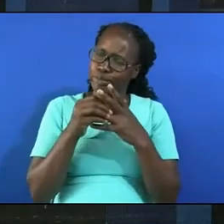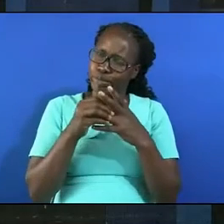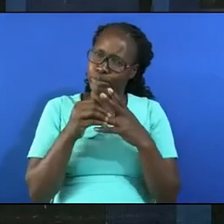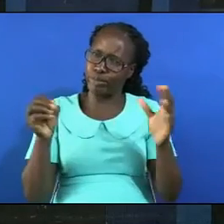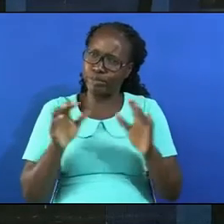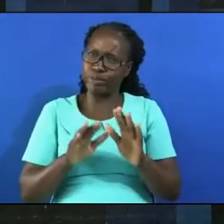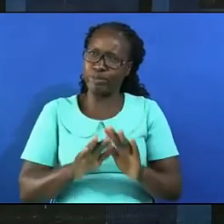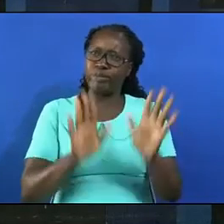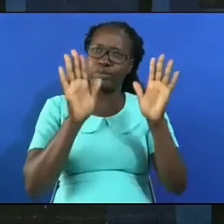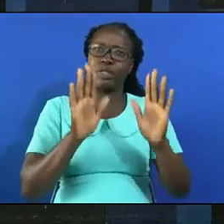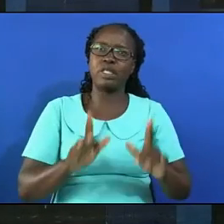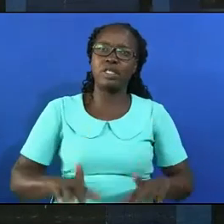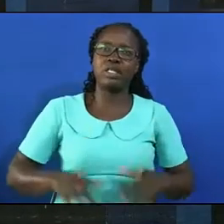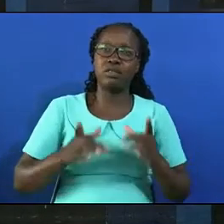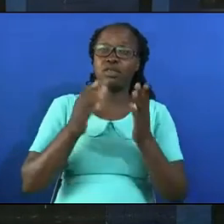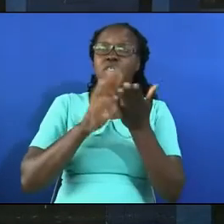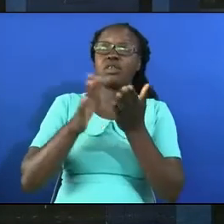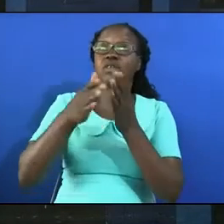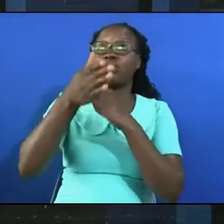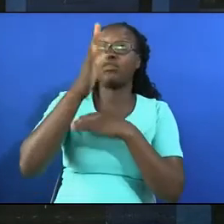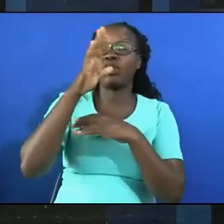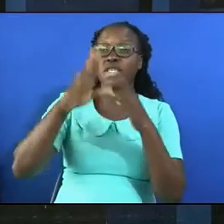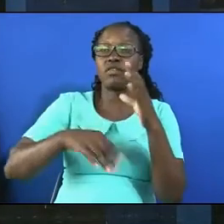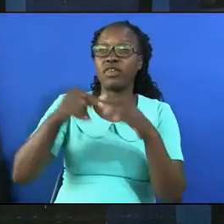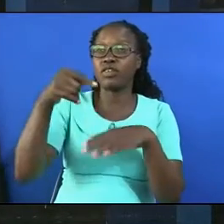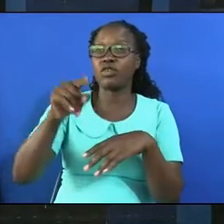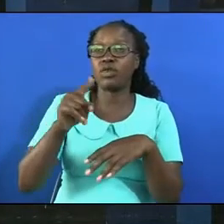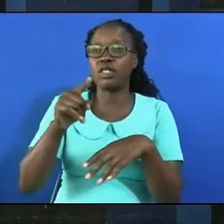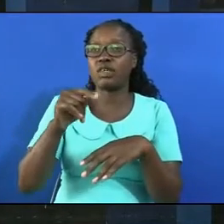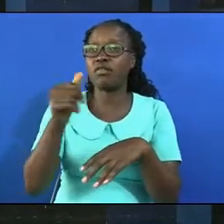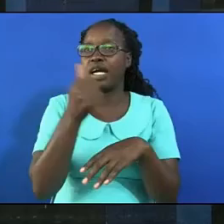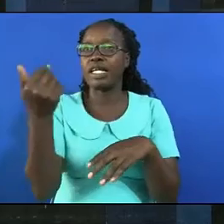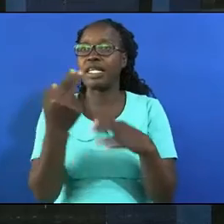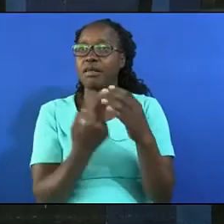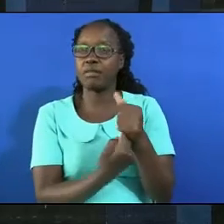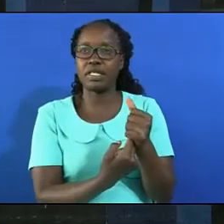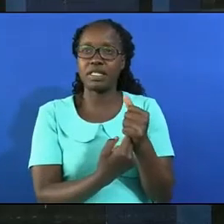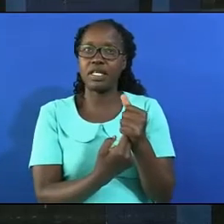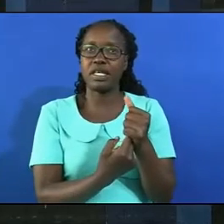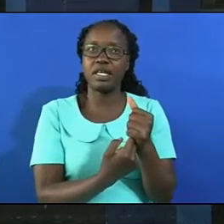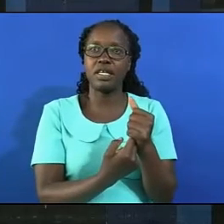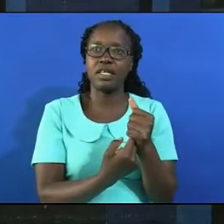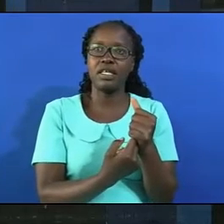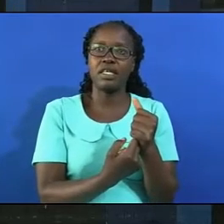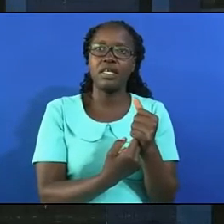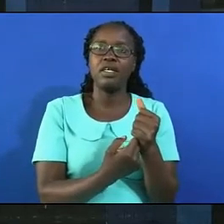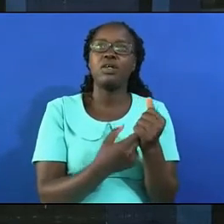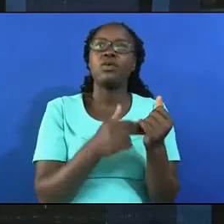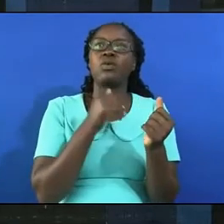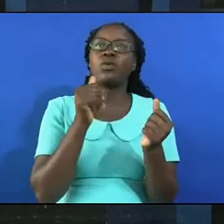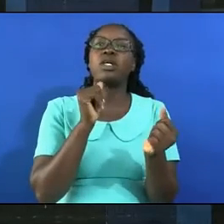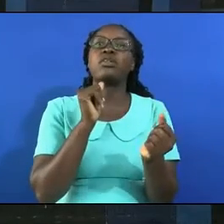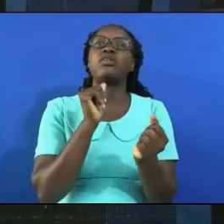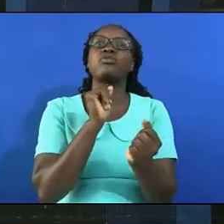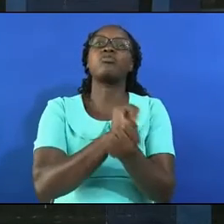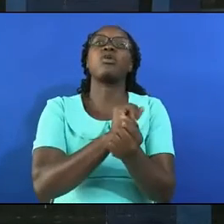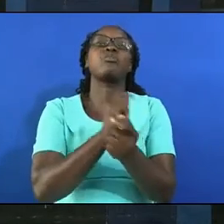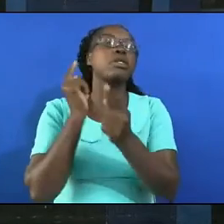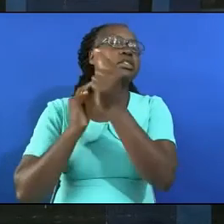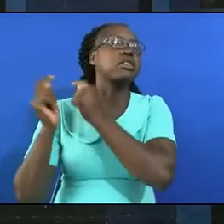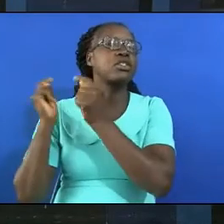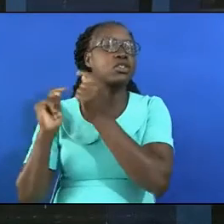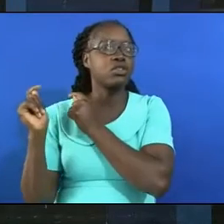live a life to the glory of God and find yourself another partner. Let me tell you, we are not bound by